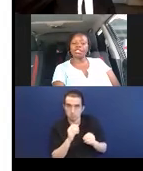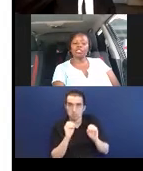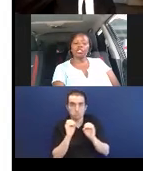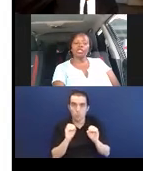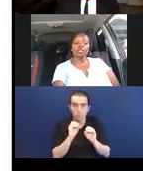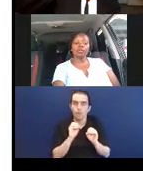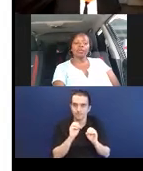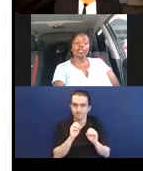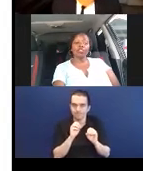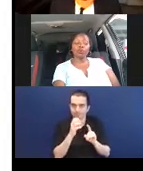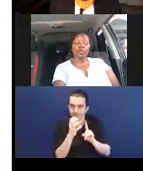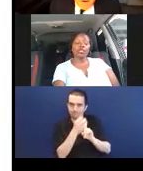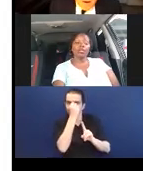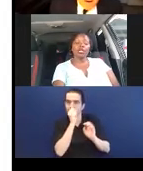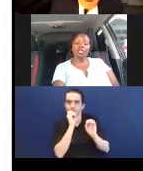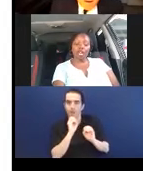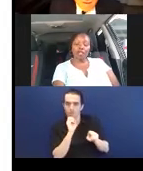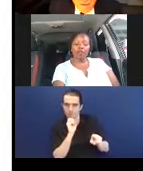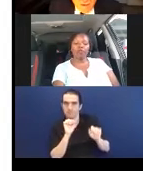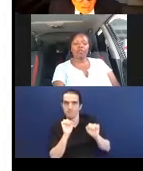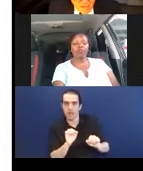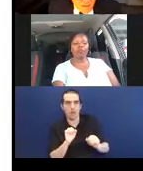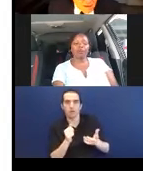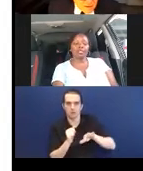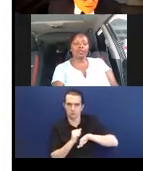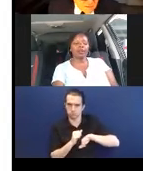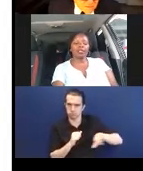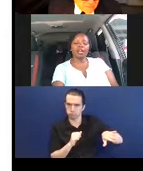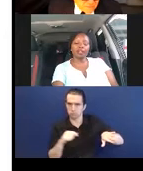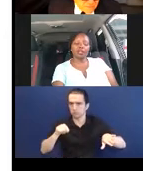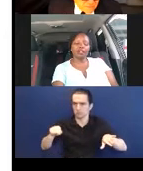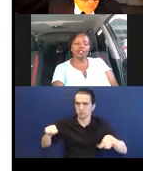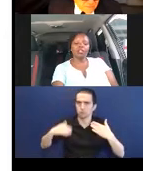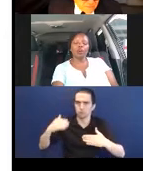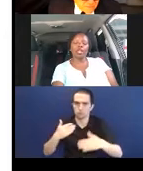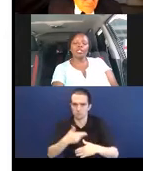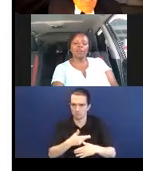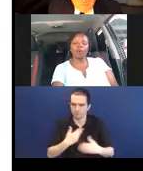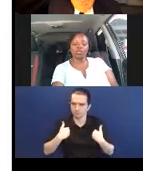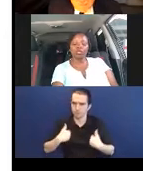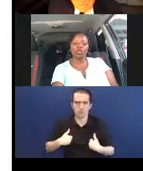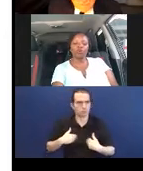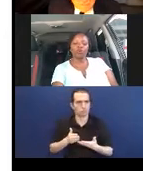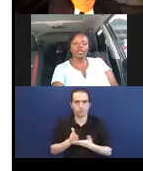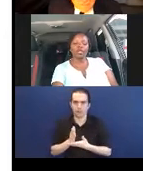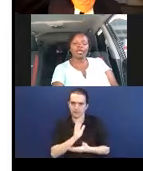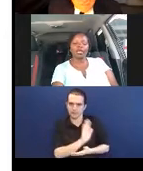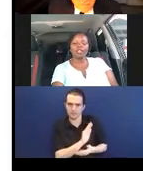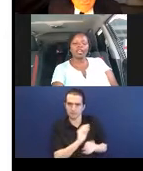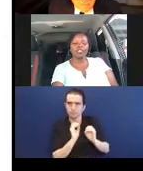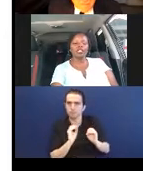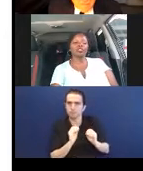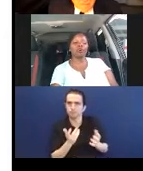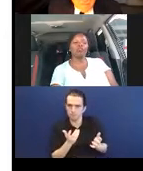permit such discriminatory denial of legal capacity, but rather requires support to be provided in